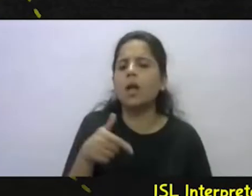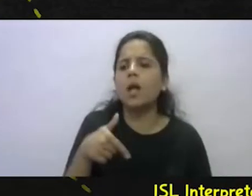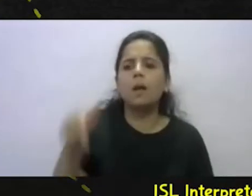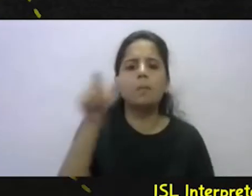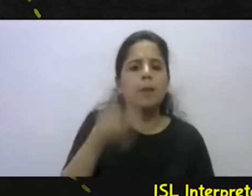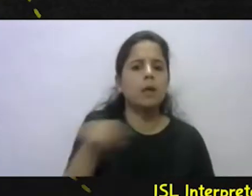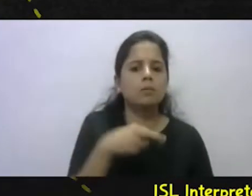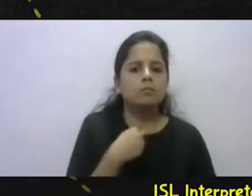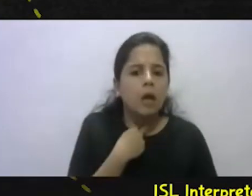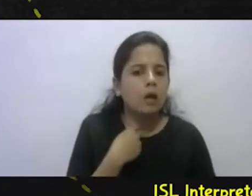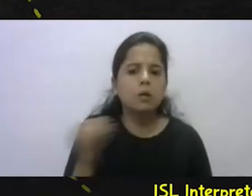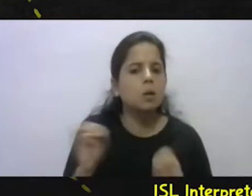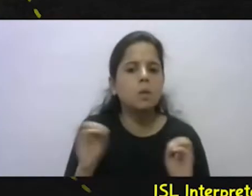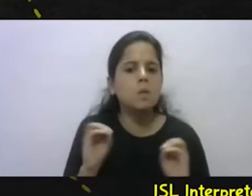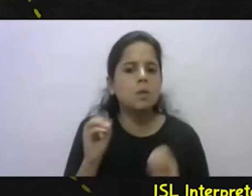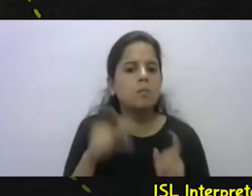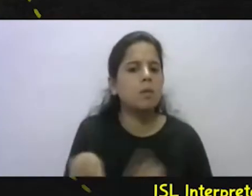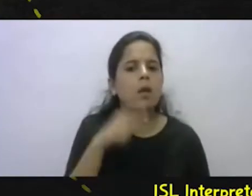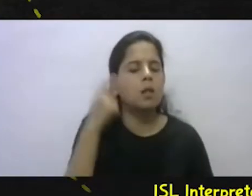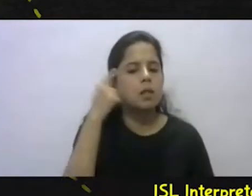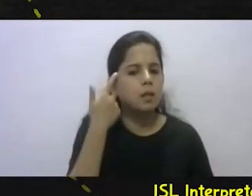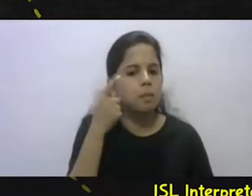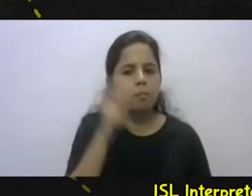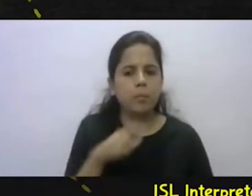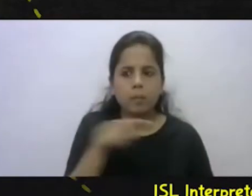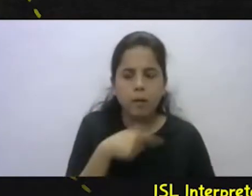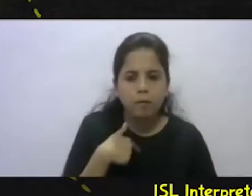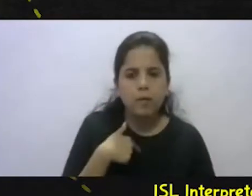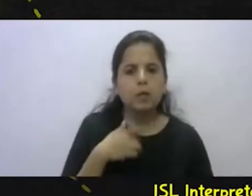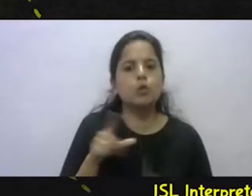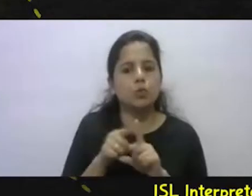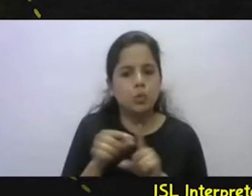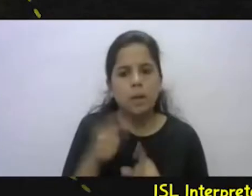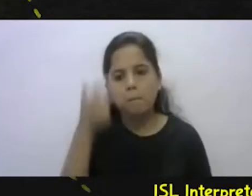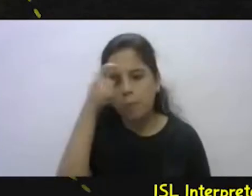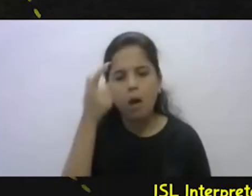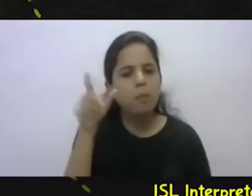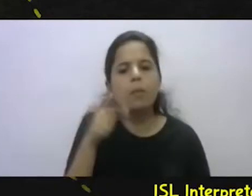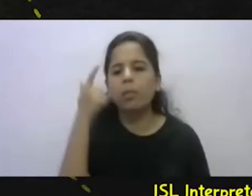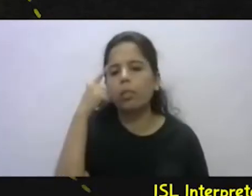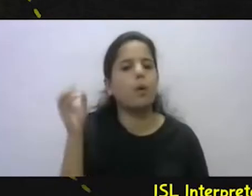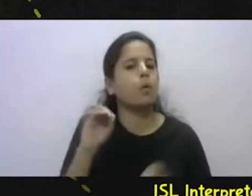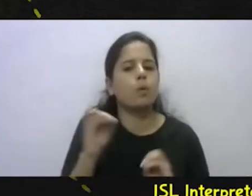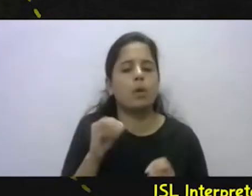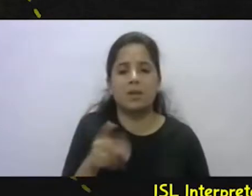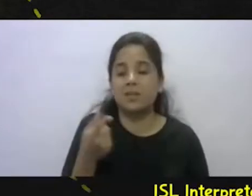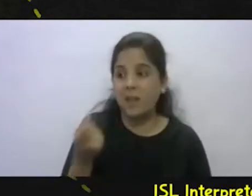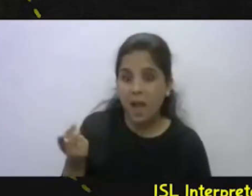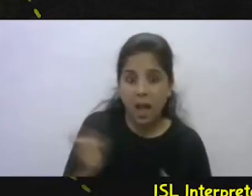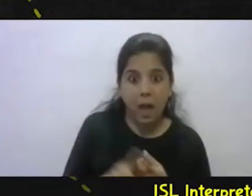a threat anymore, and that is no longer considered as a problem anymore. So when this backlash